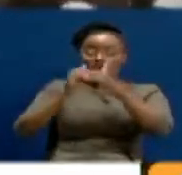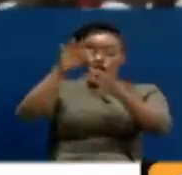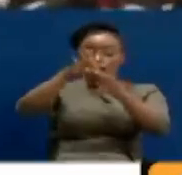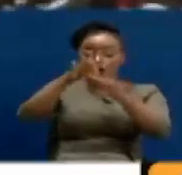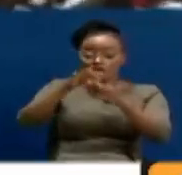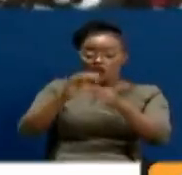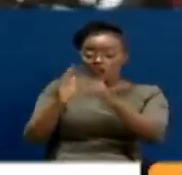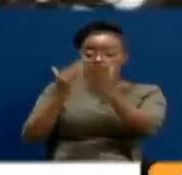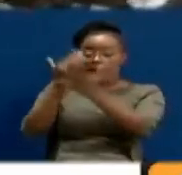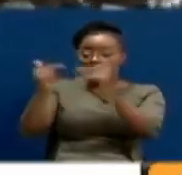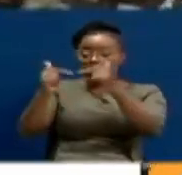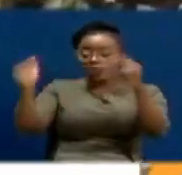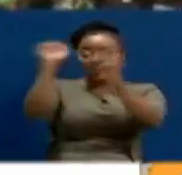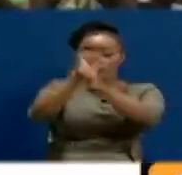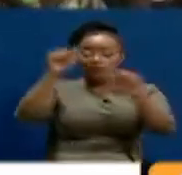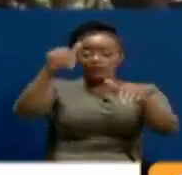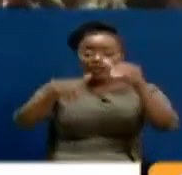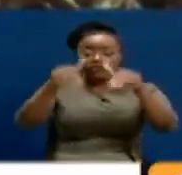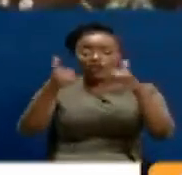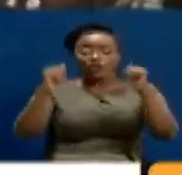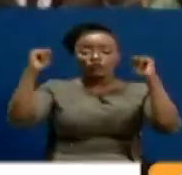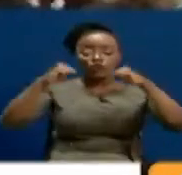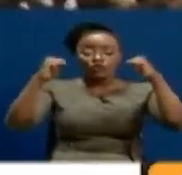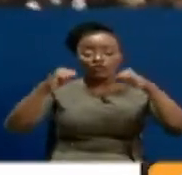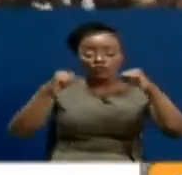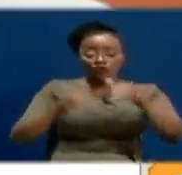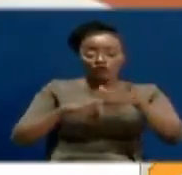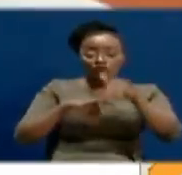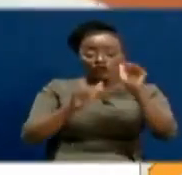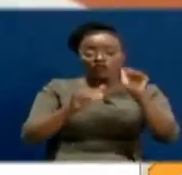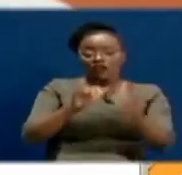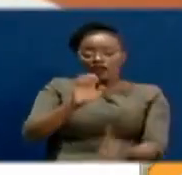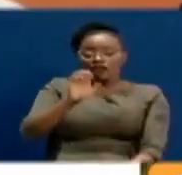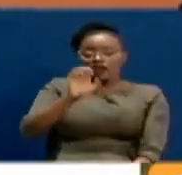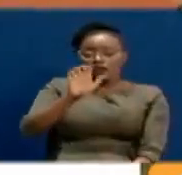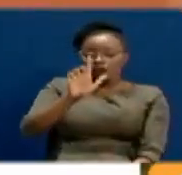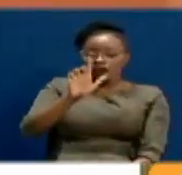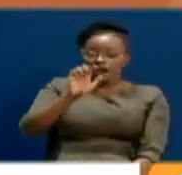No appeal against the presidential election is now possible, according to Ivorian law.